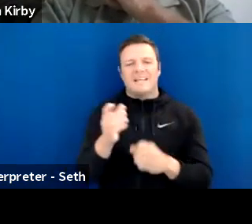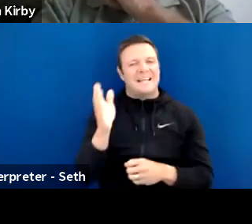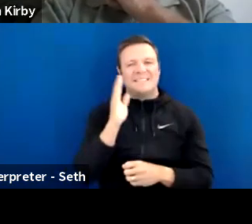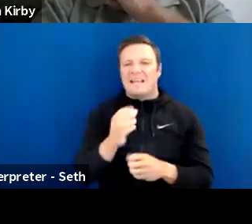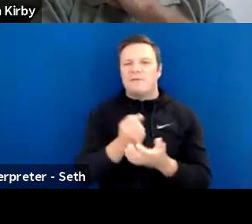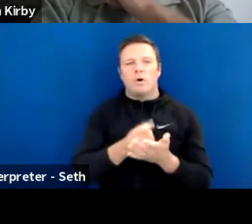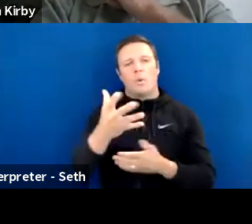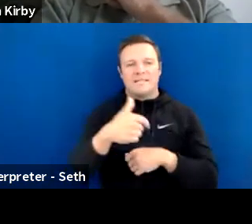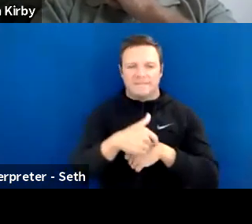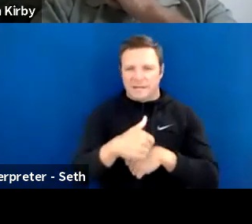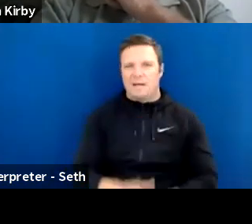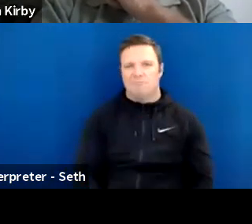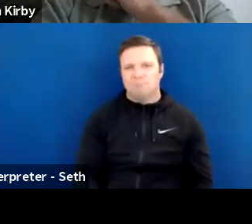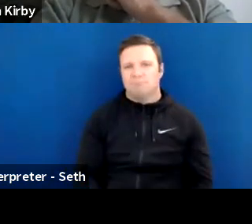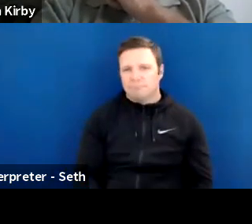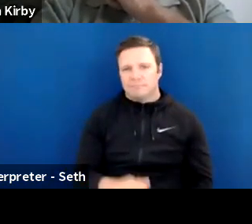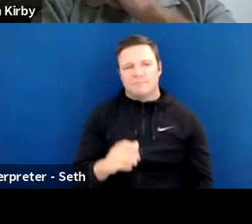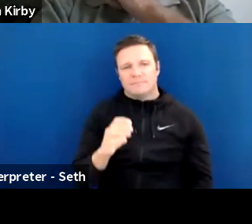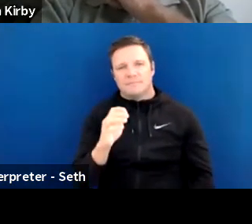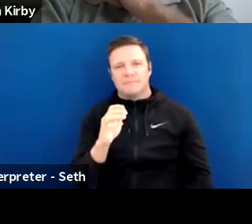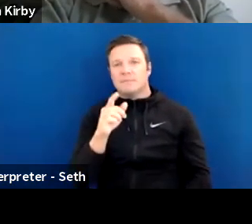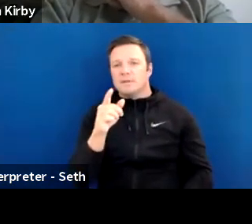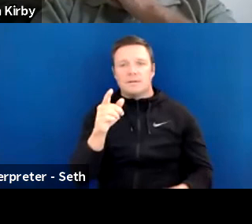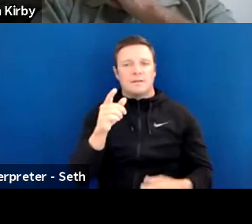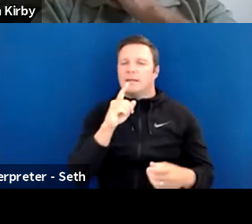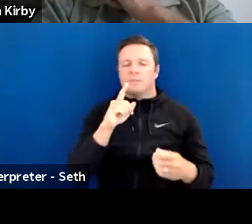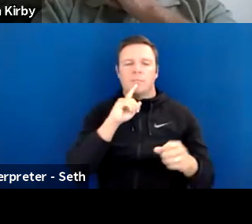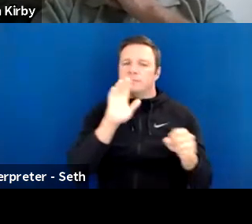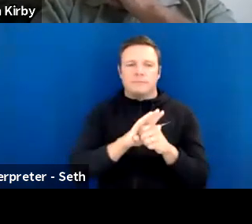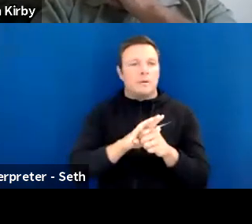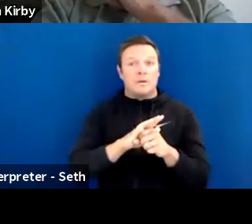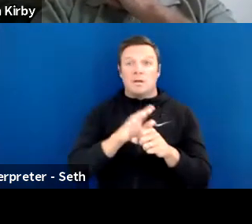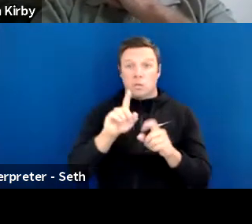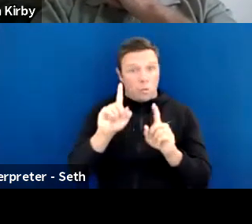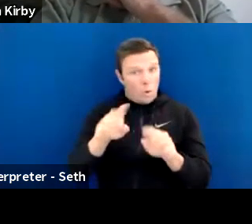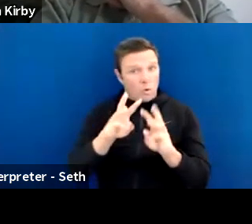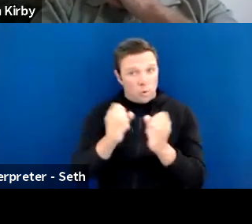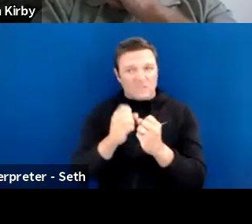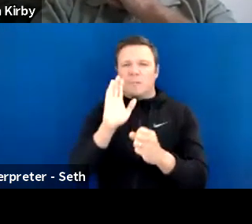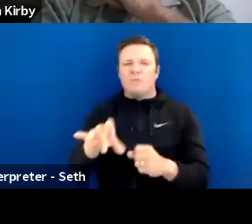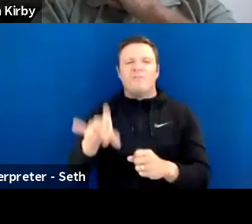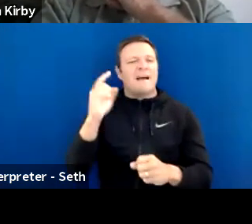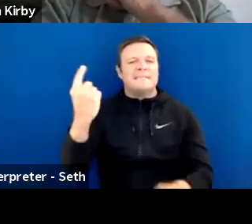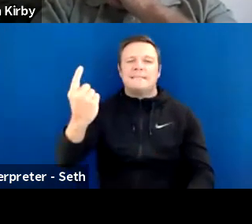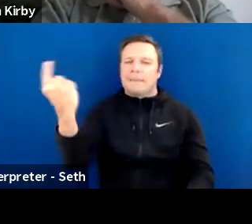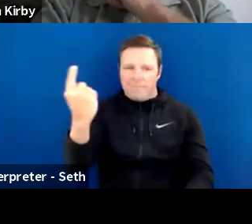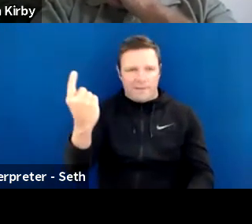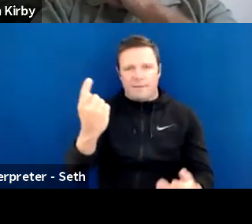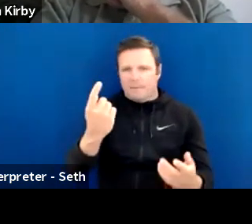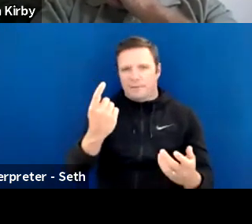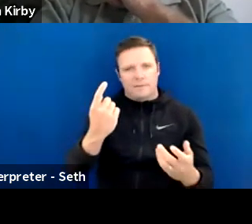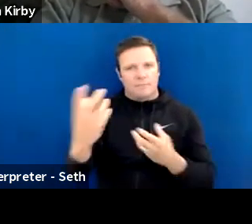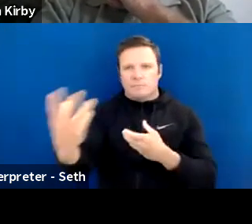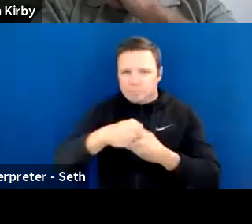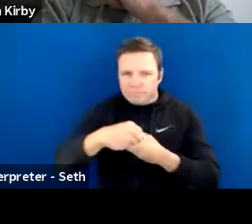just a flash in the pan. You're guaranteed to walk away with something that you can apply to your classes and certainly build those